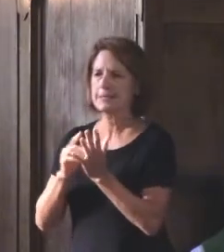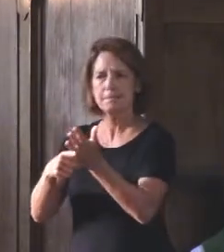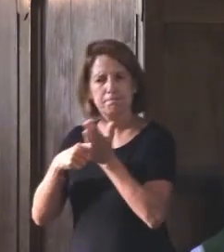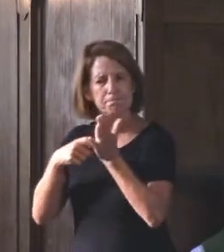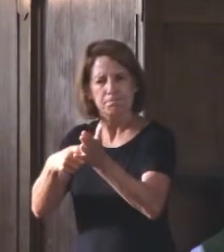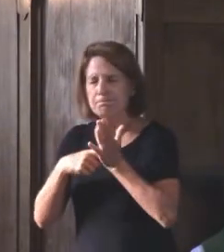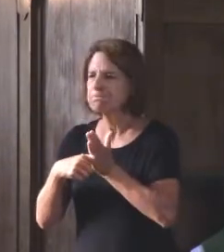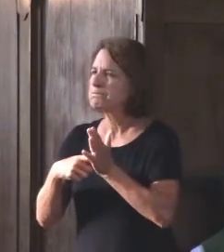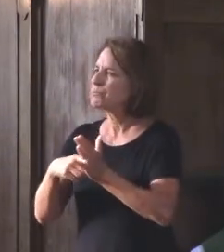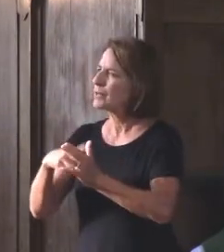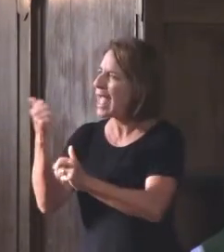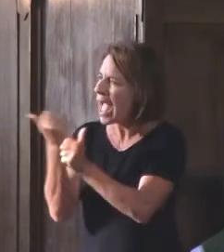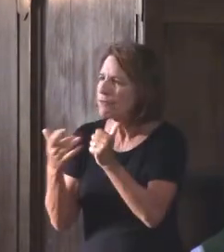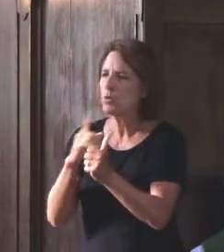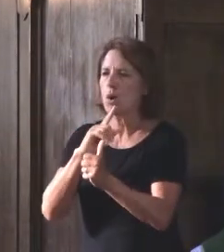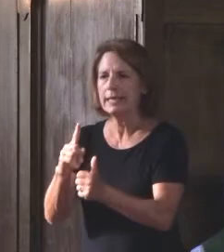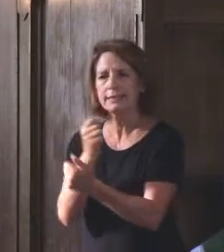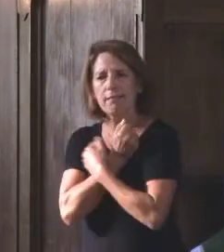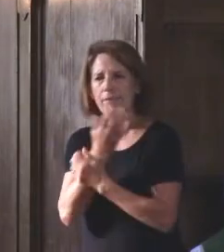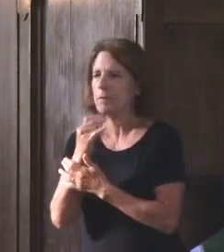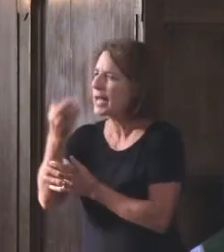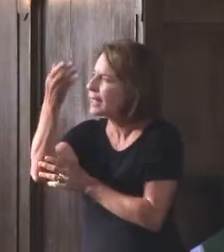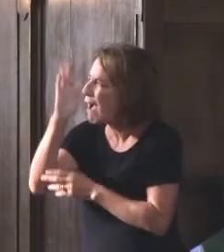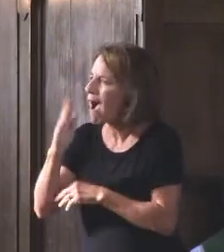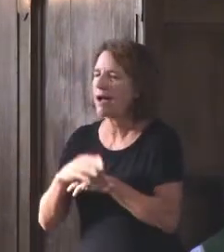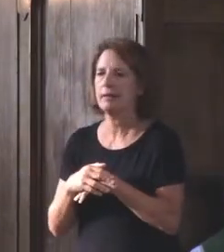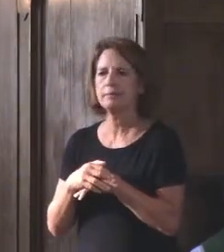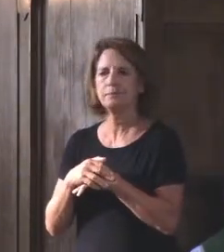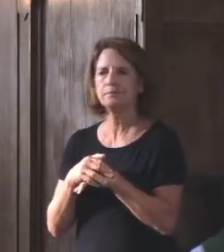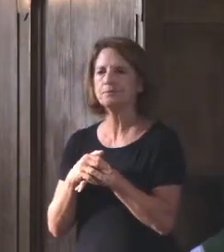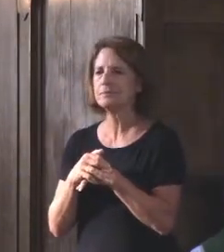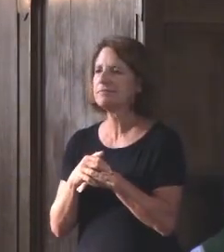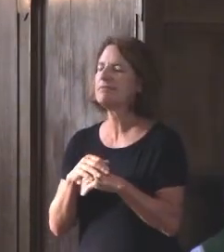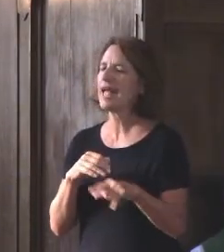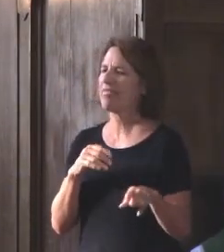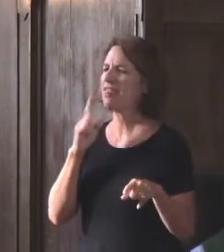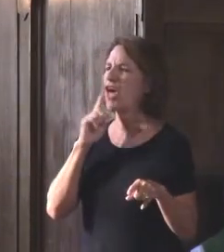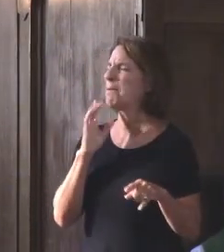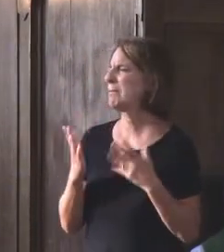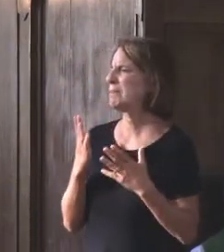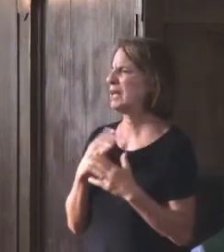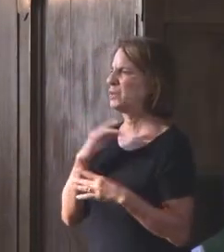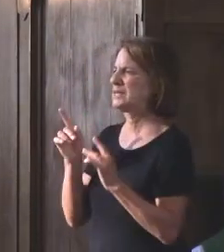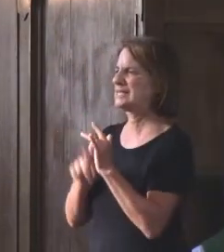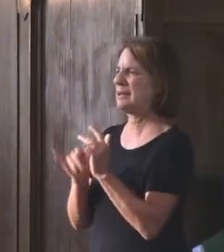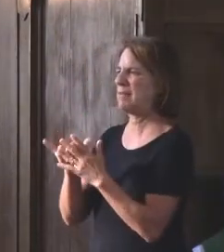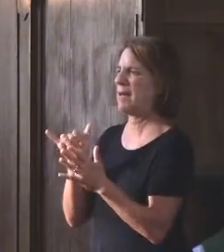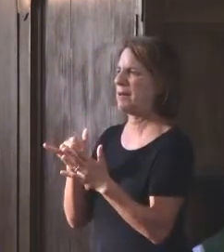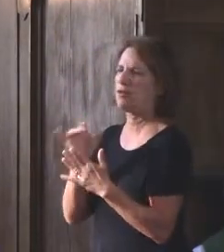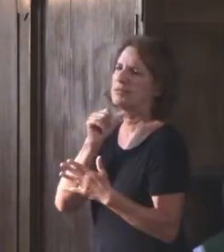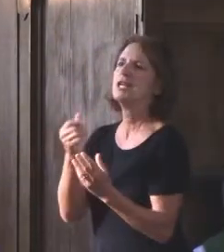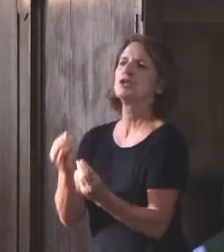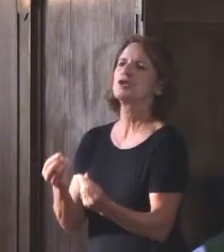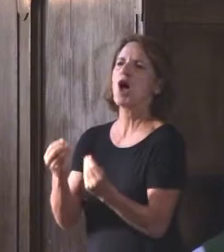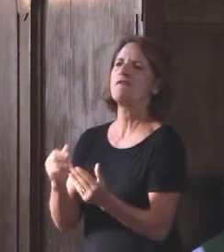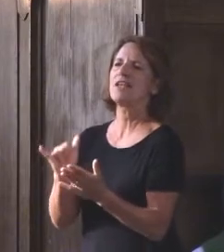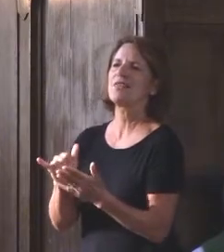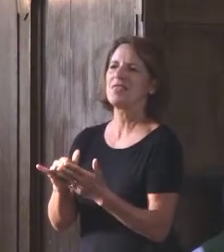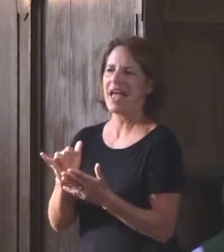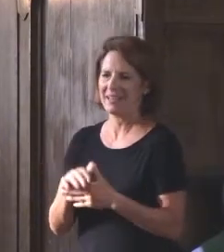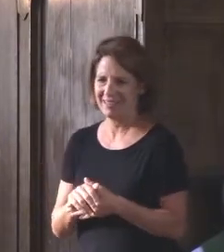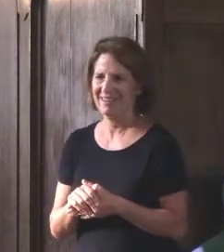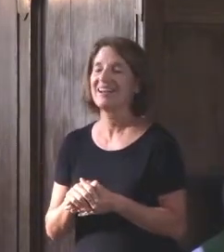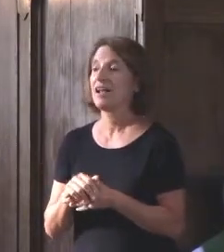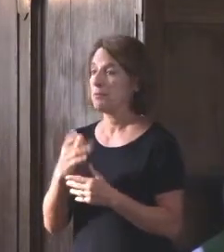is unconditionally loved by God. They thought, well, maybe he'll skip over that part. Maybe he'll soften that a little bit, because here we've given him this seat